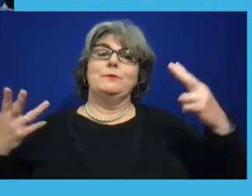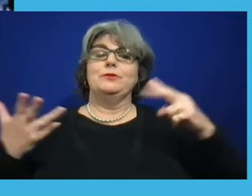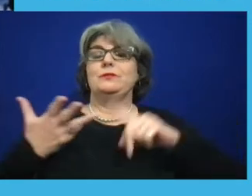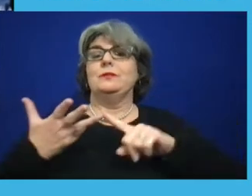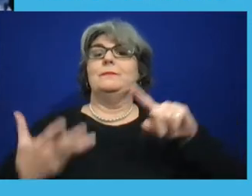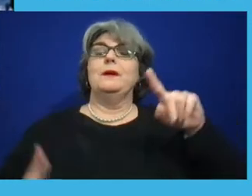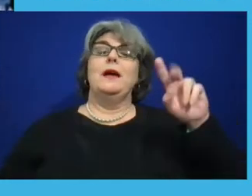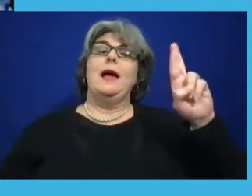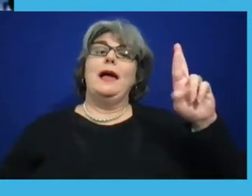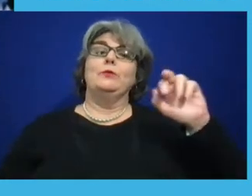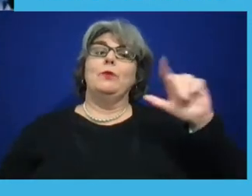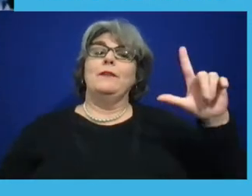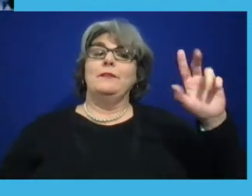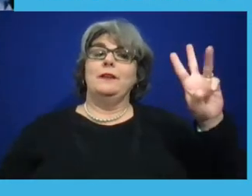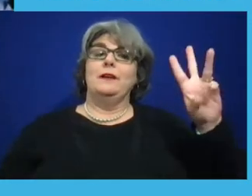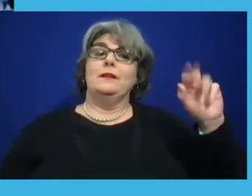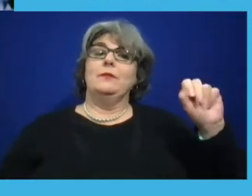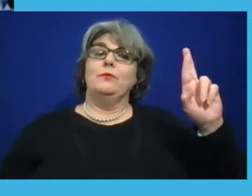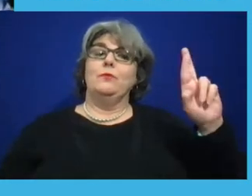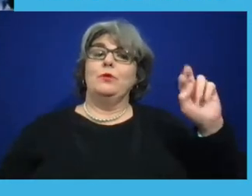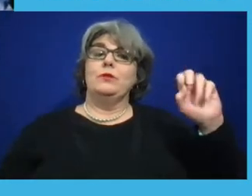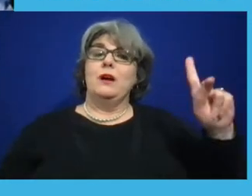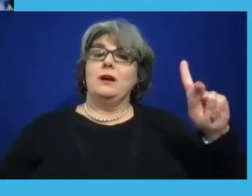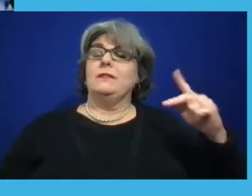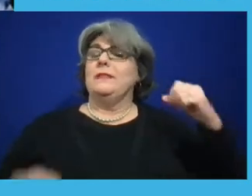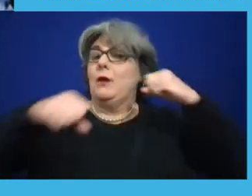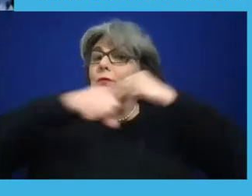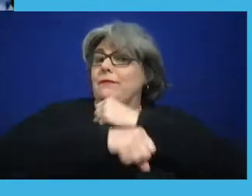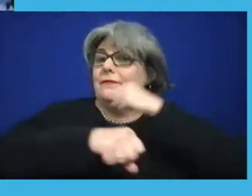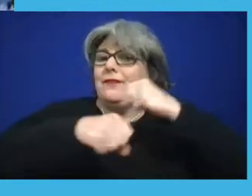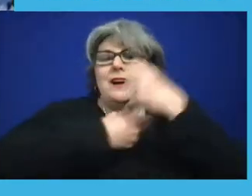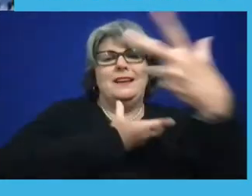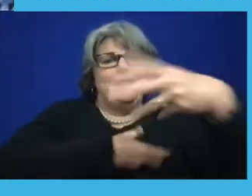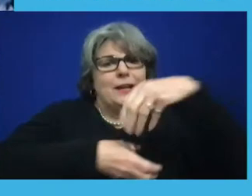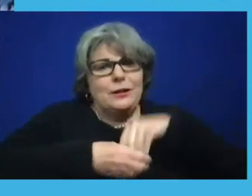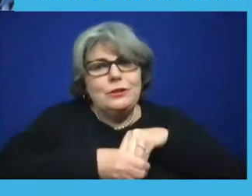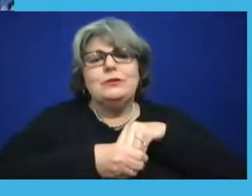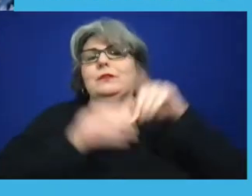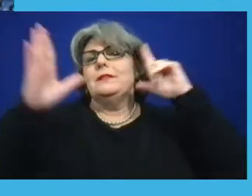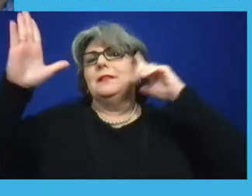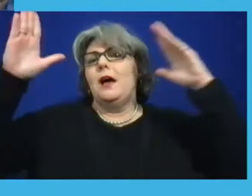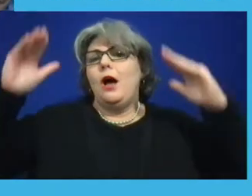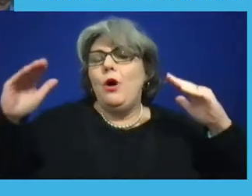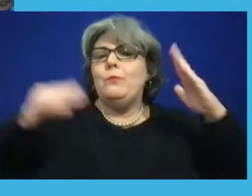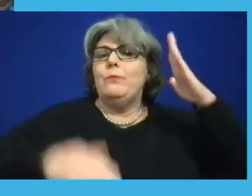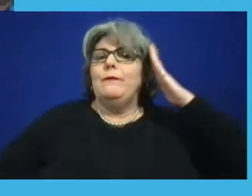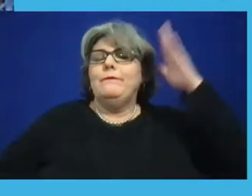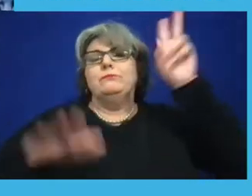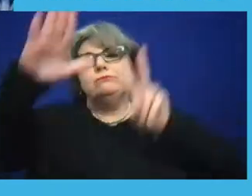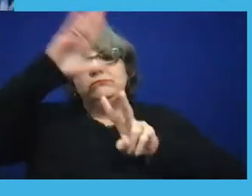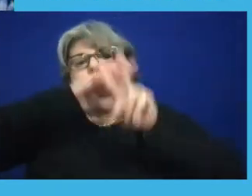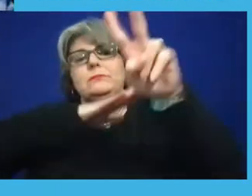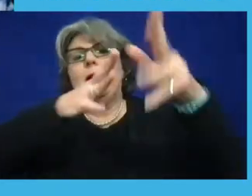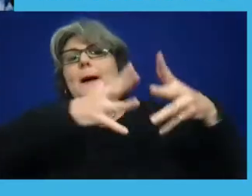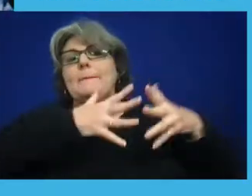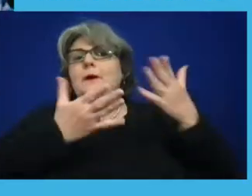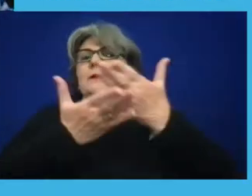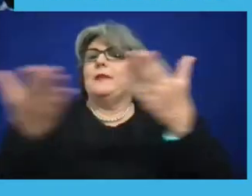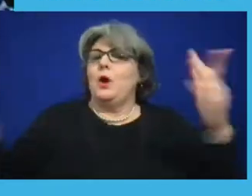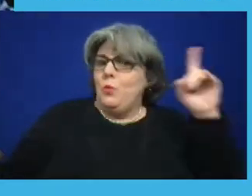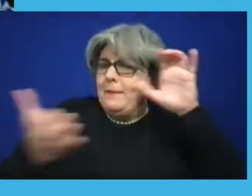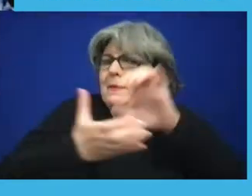and Sanford Bishop and Raphael Warnock, who will fight for that big,